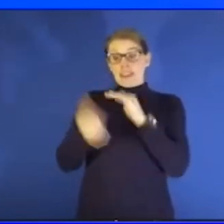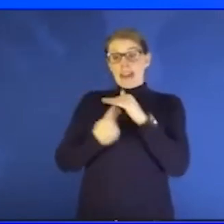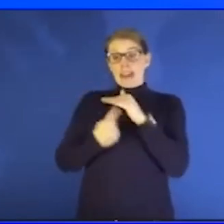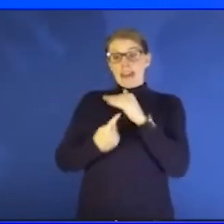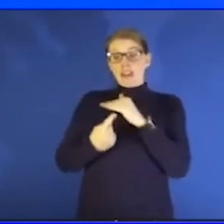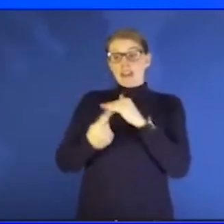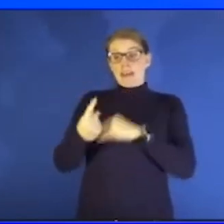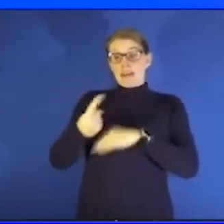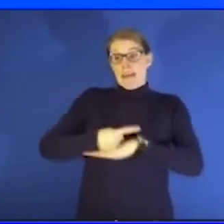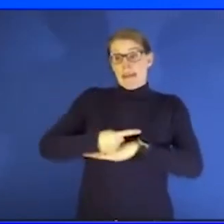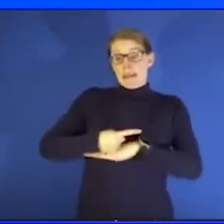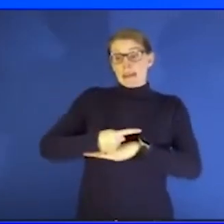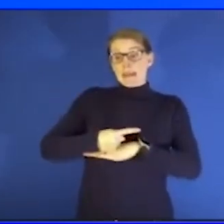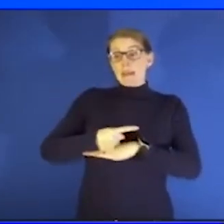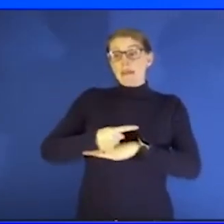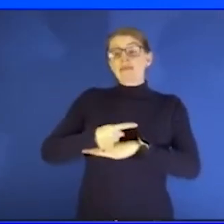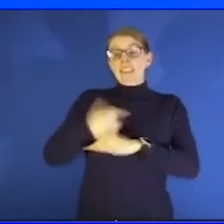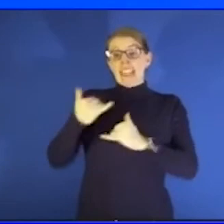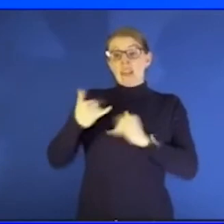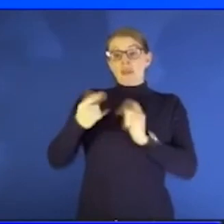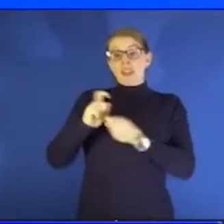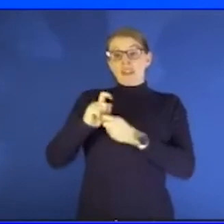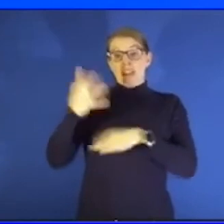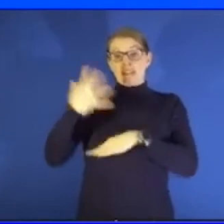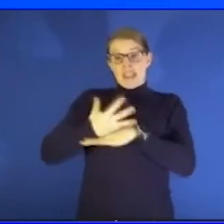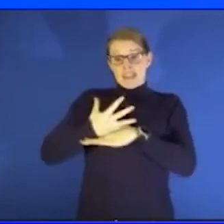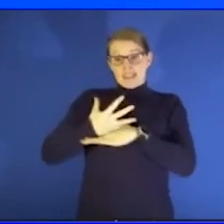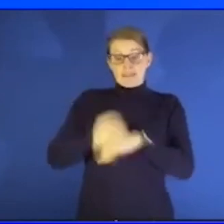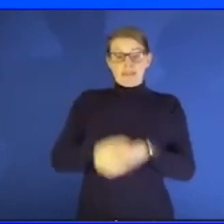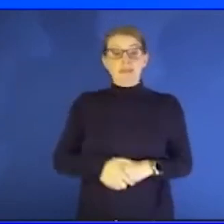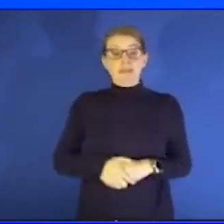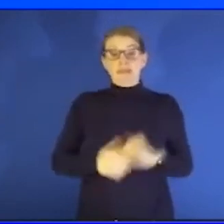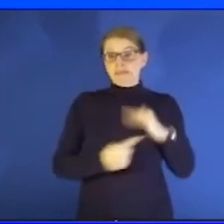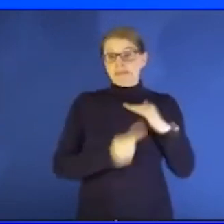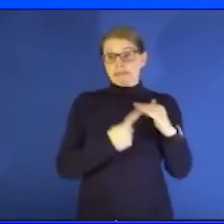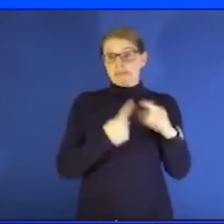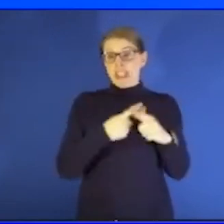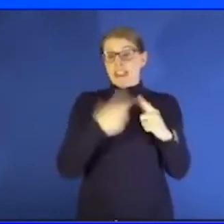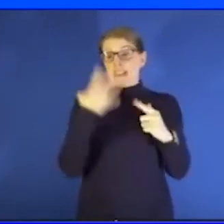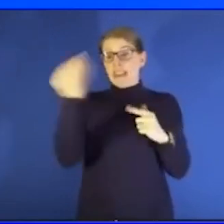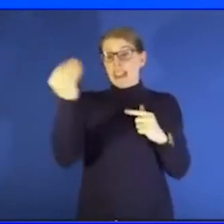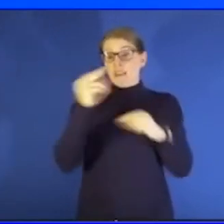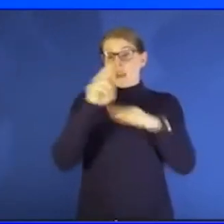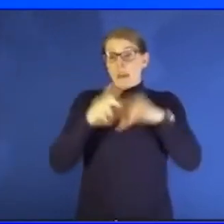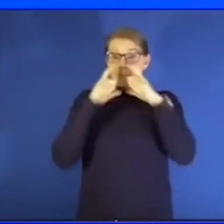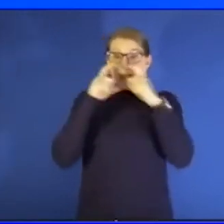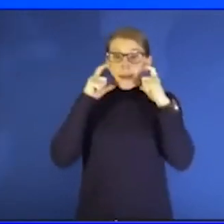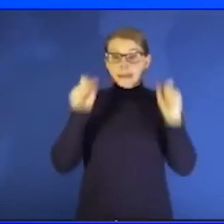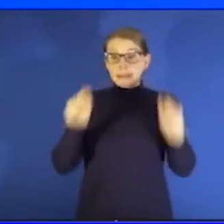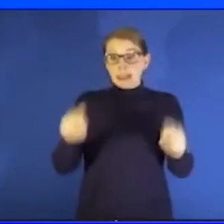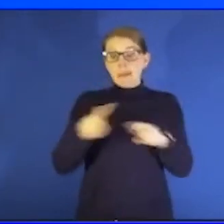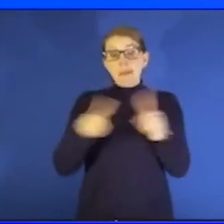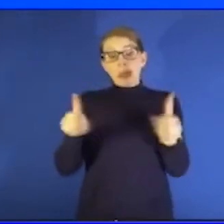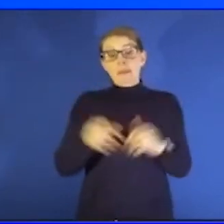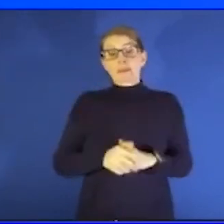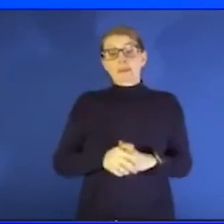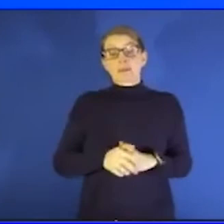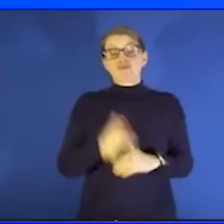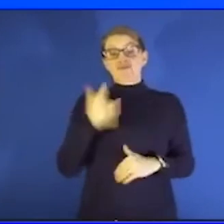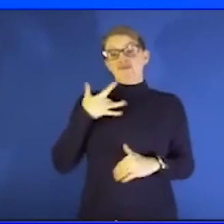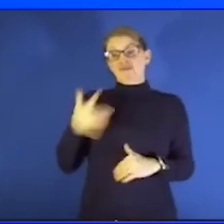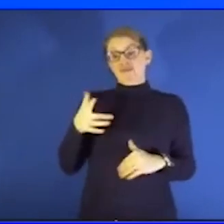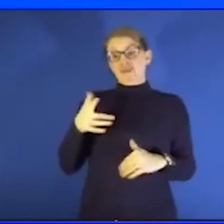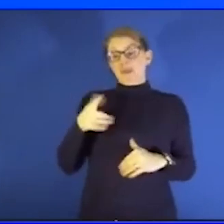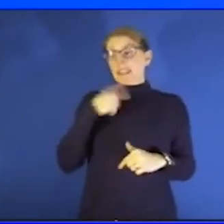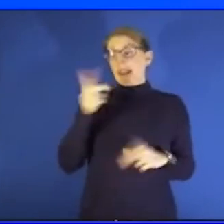5 days isolation, and then you can leave and wear your mask and all of that. But we're typically telling people still 10